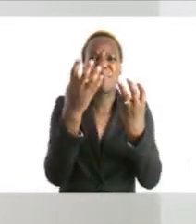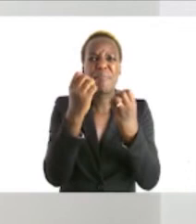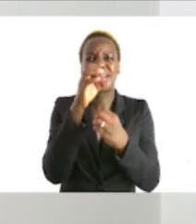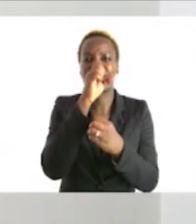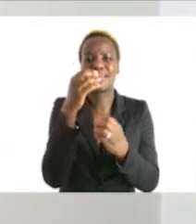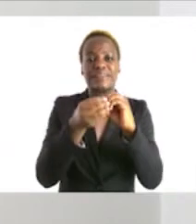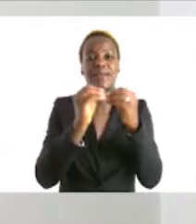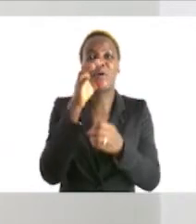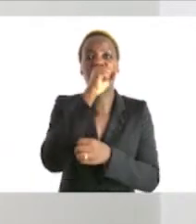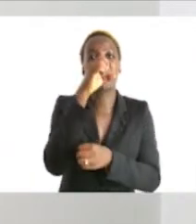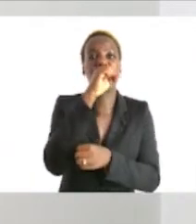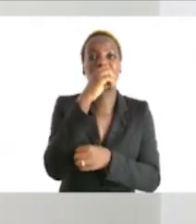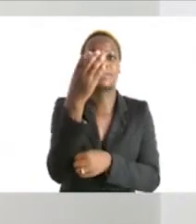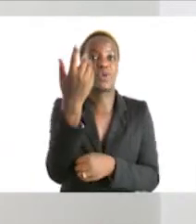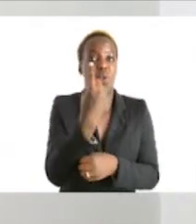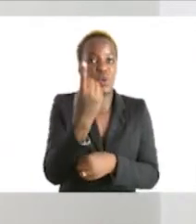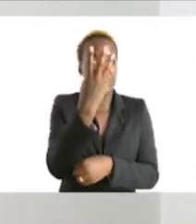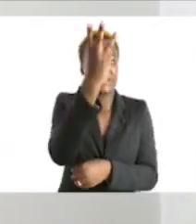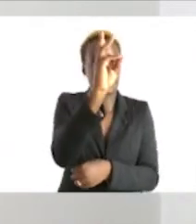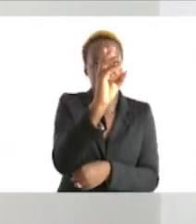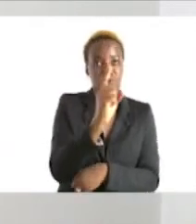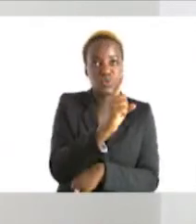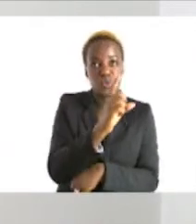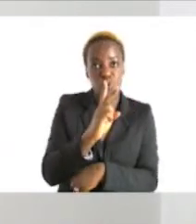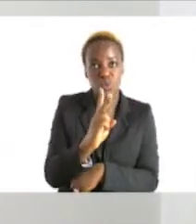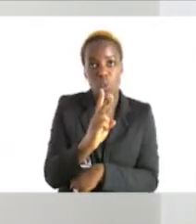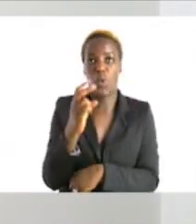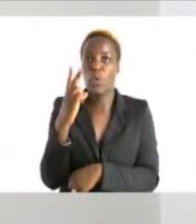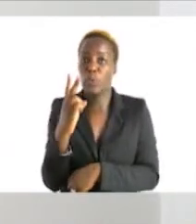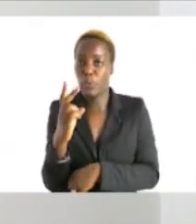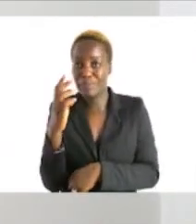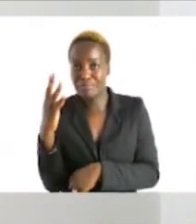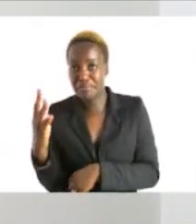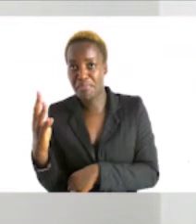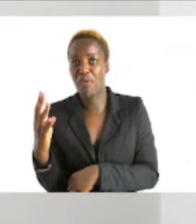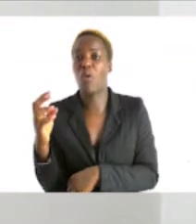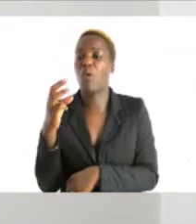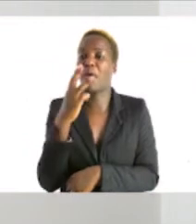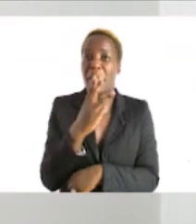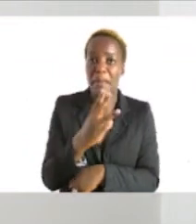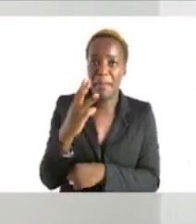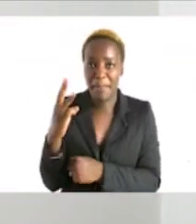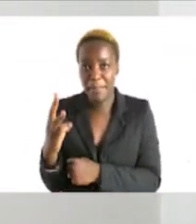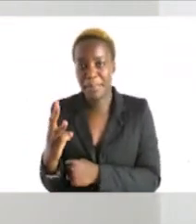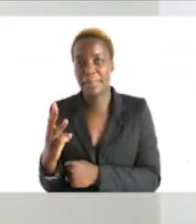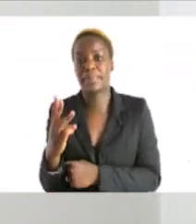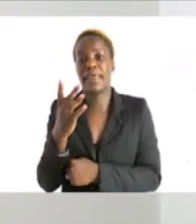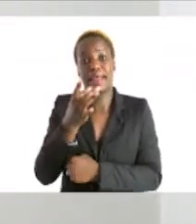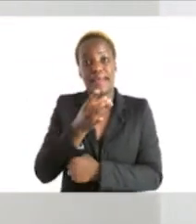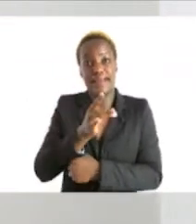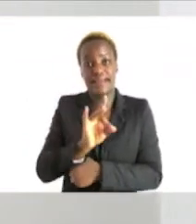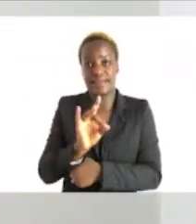6, we have a 12, we have a 24, we have a 33, and we have